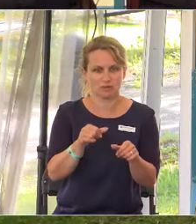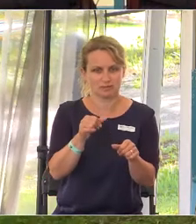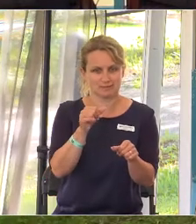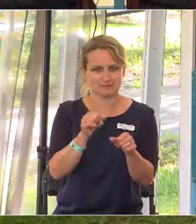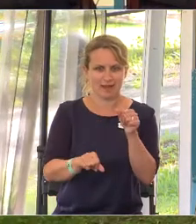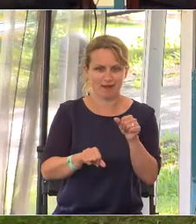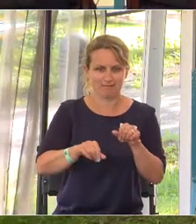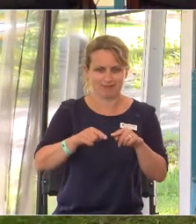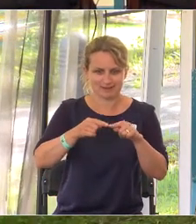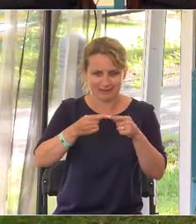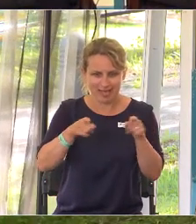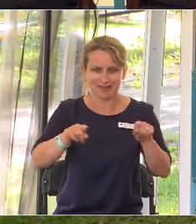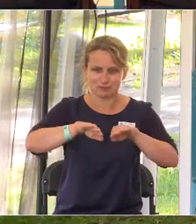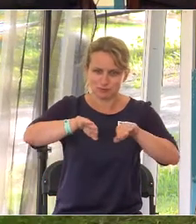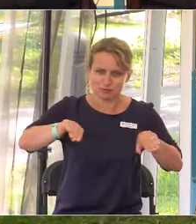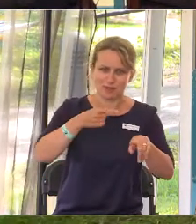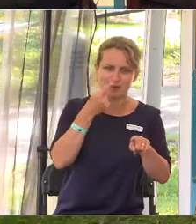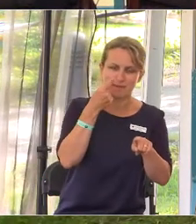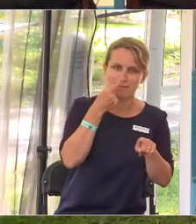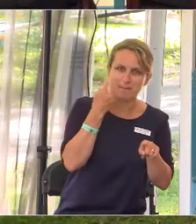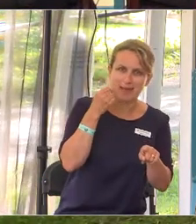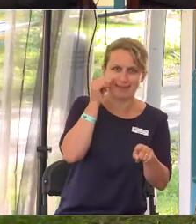being stuck in the internet. It's the door.